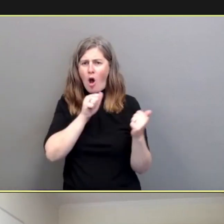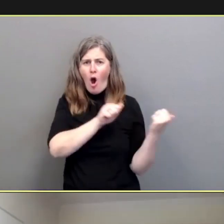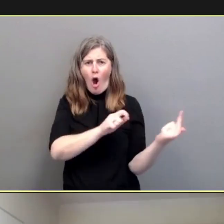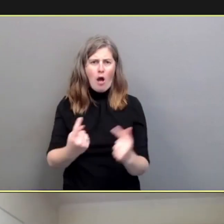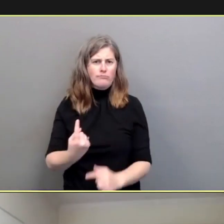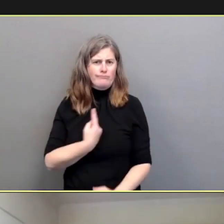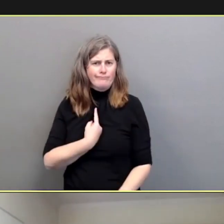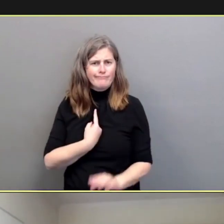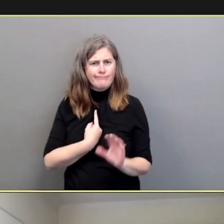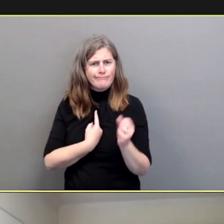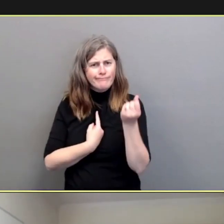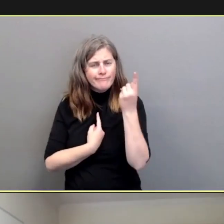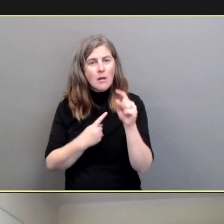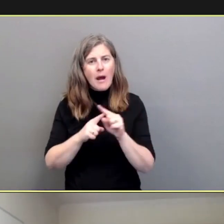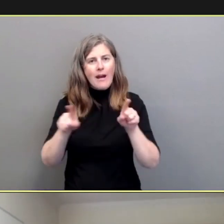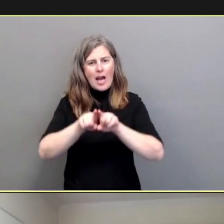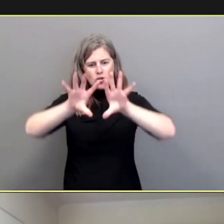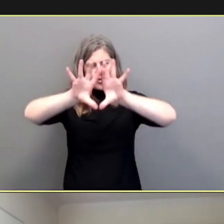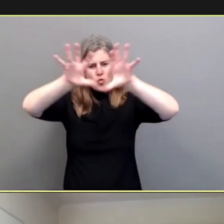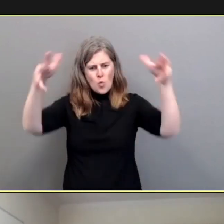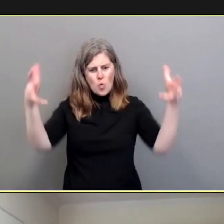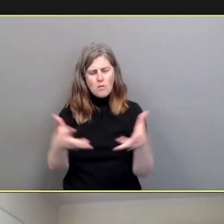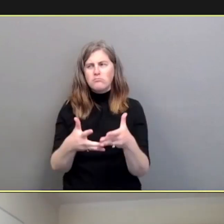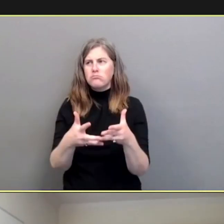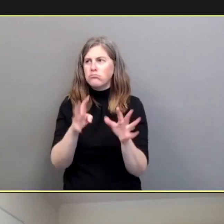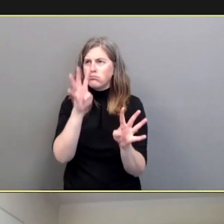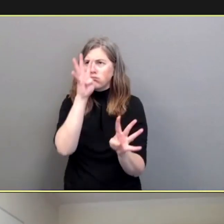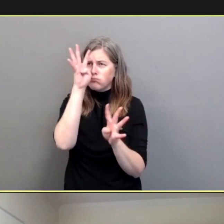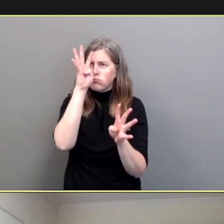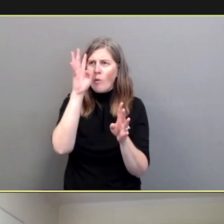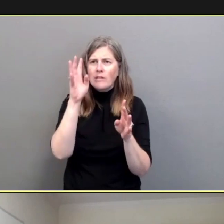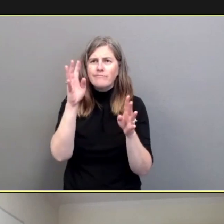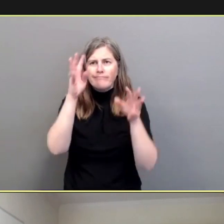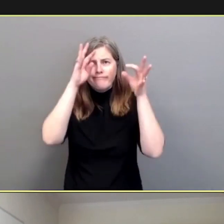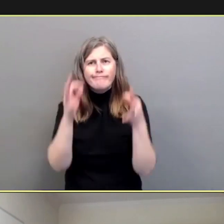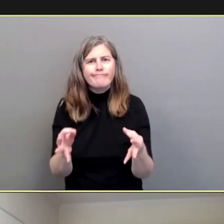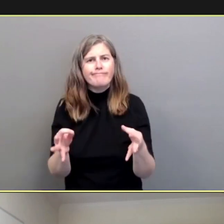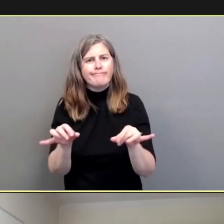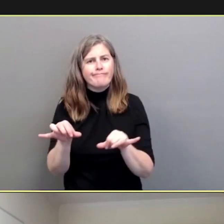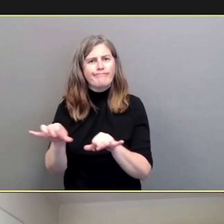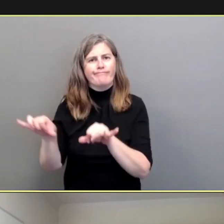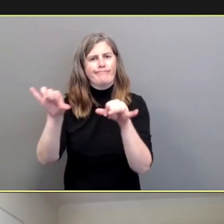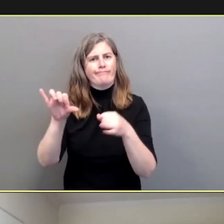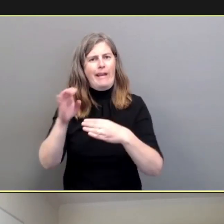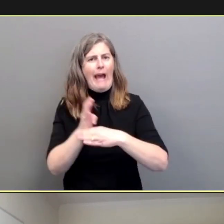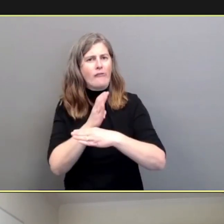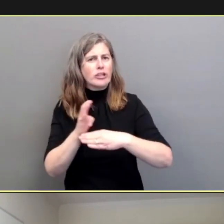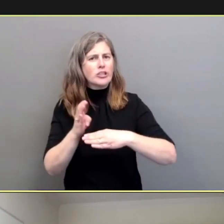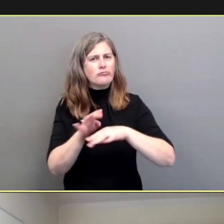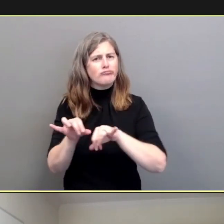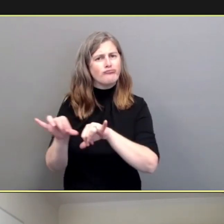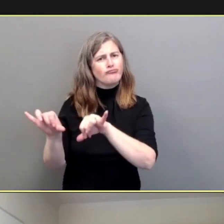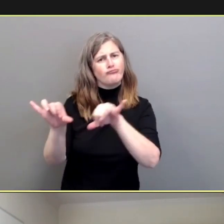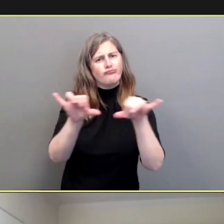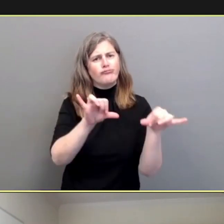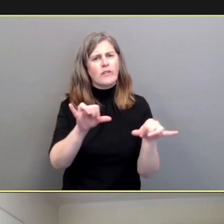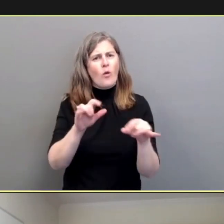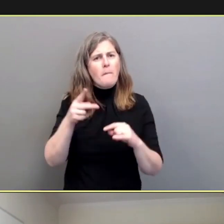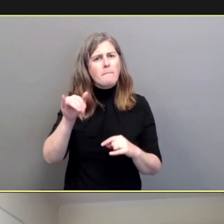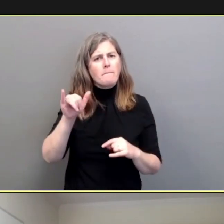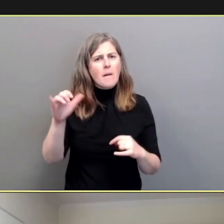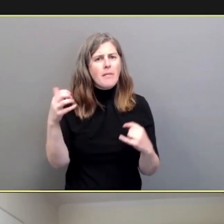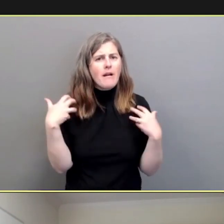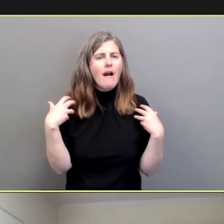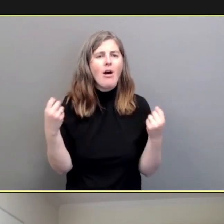that, but as a group, come up with a middle way or an averaging effect of our public health measures and our